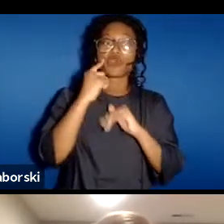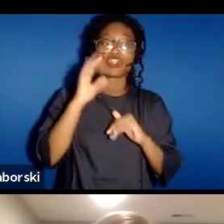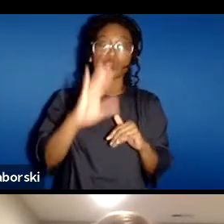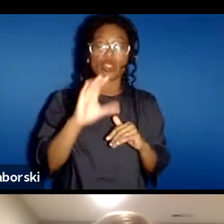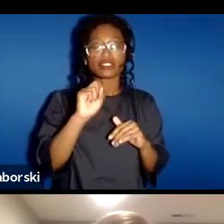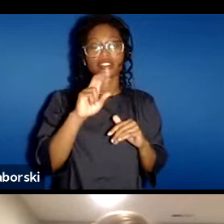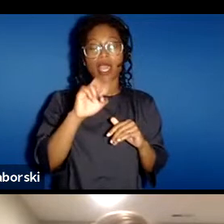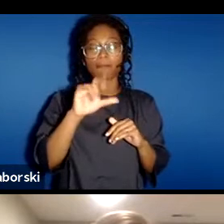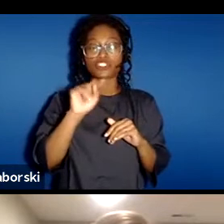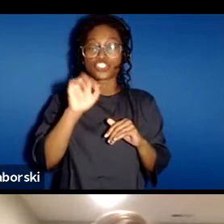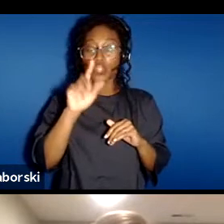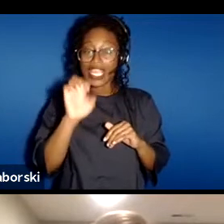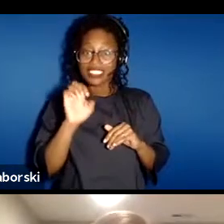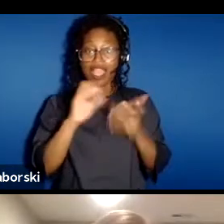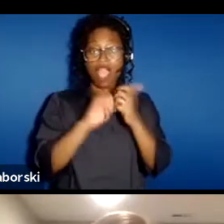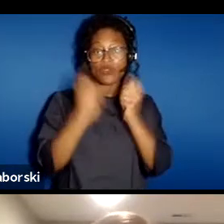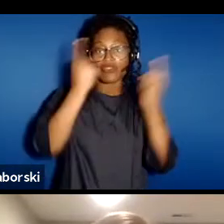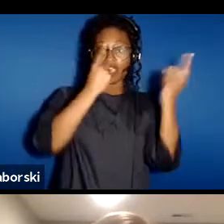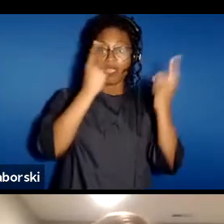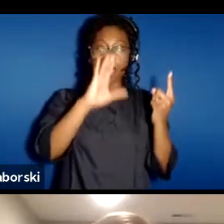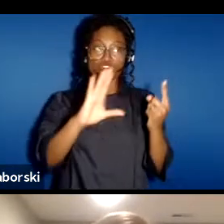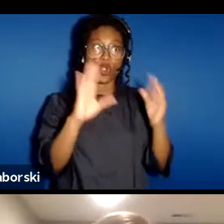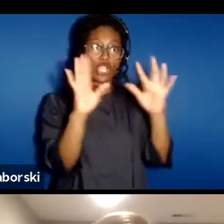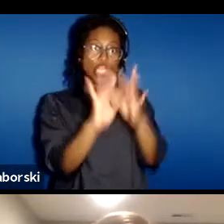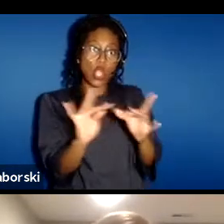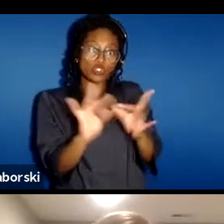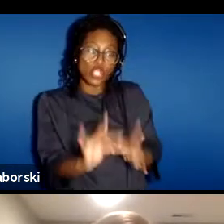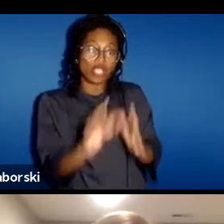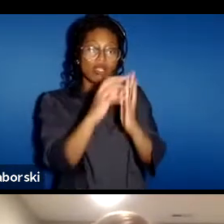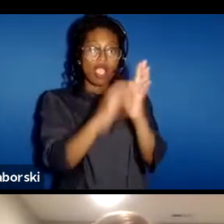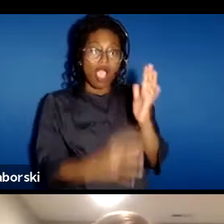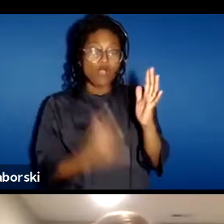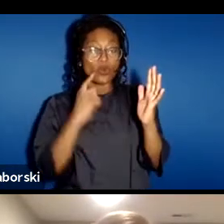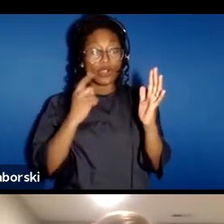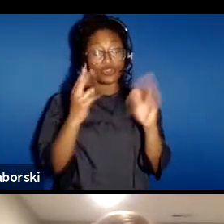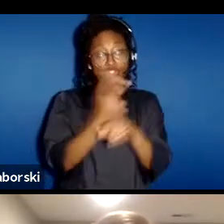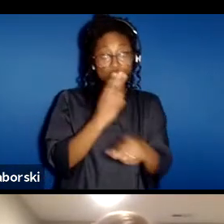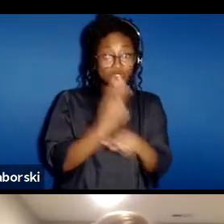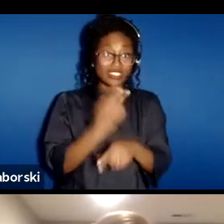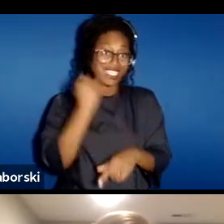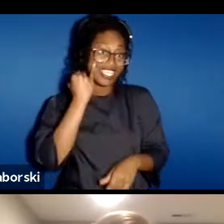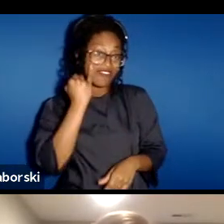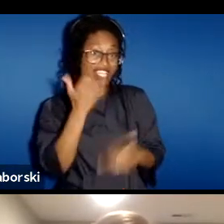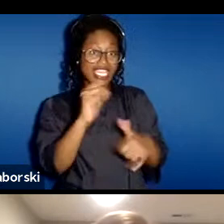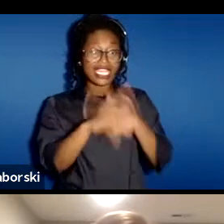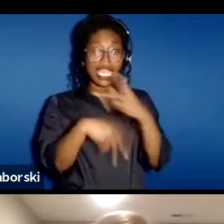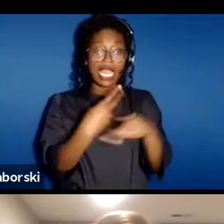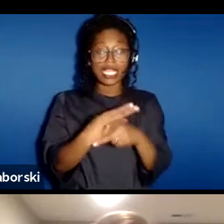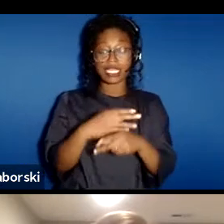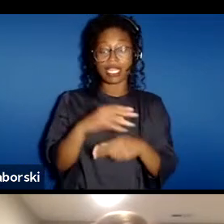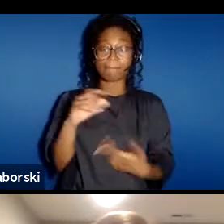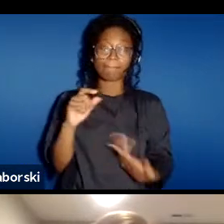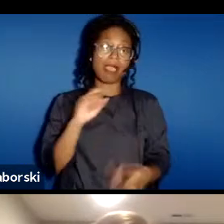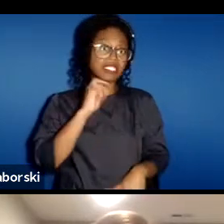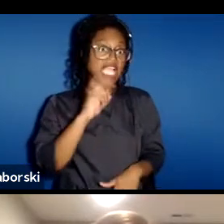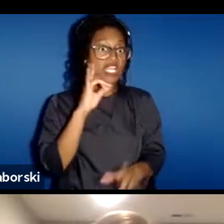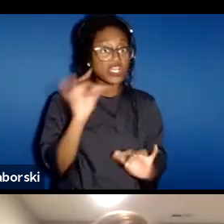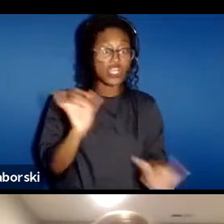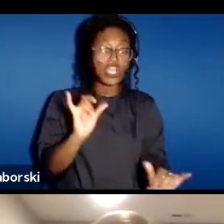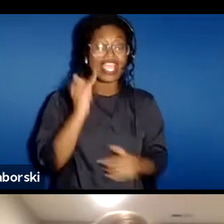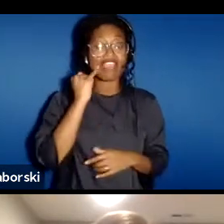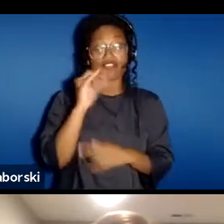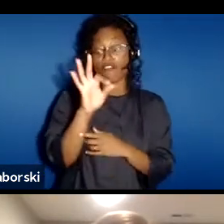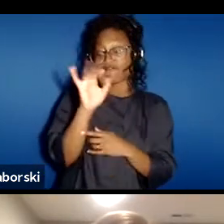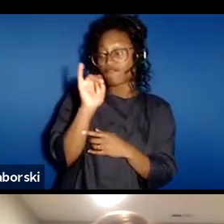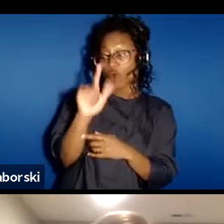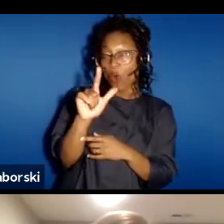are, how you think about your closure, what you're going to use as far as if you're going to use any type of metallic type thing. So if there's a foil or